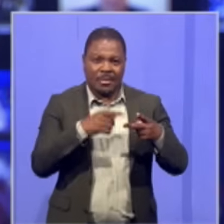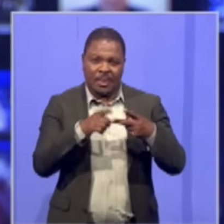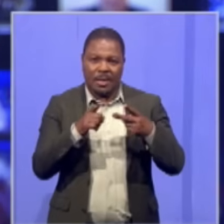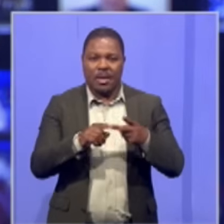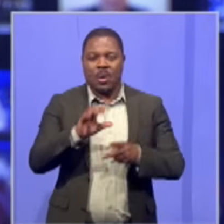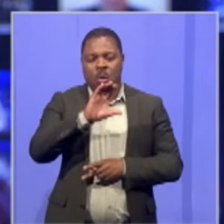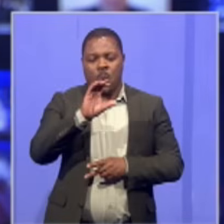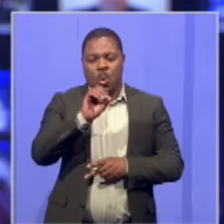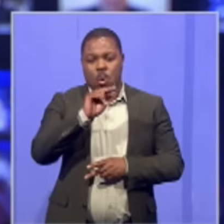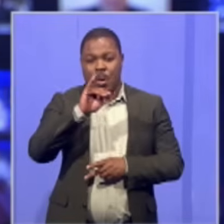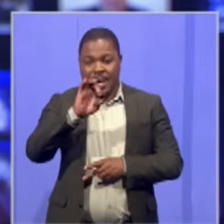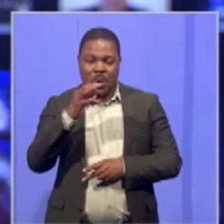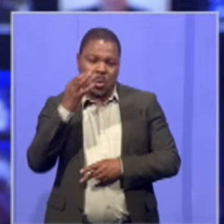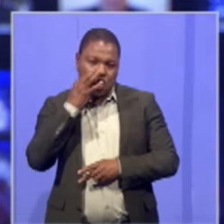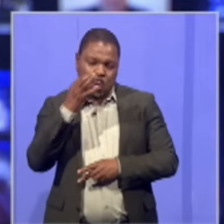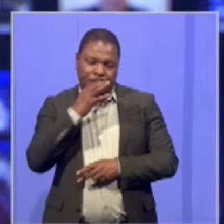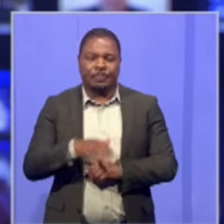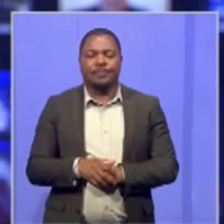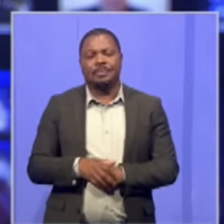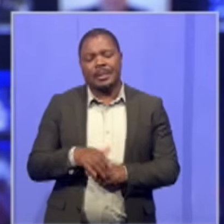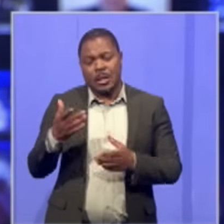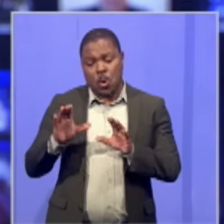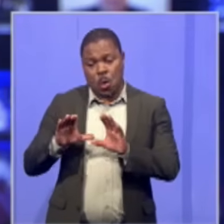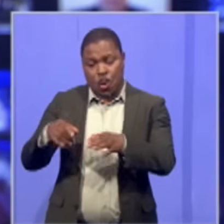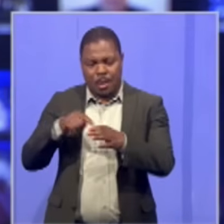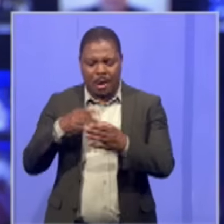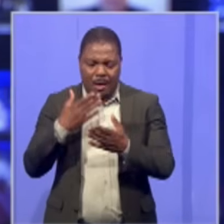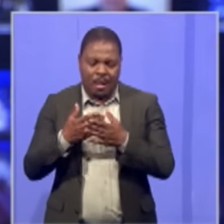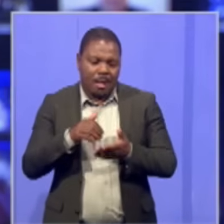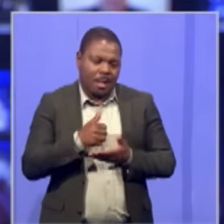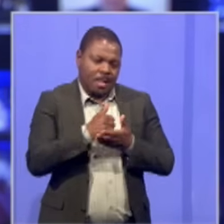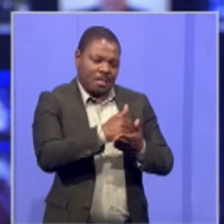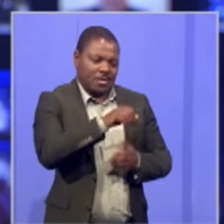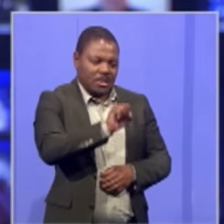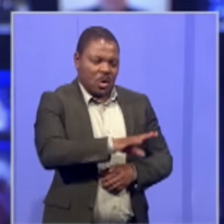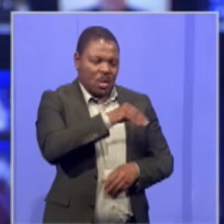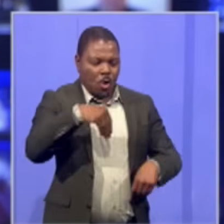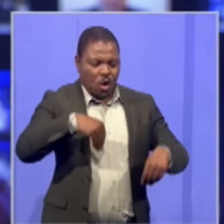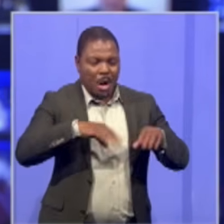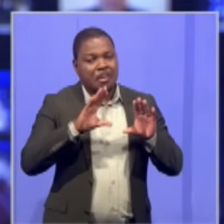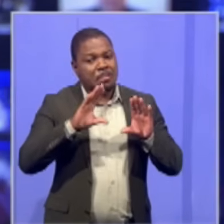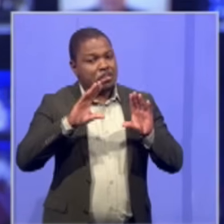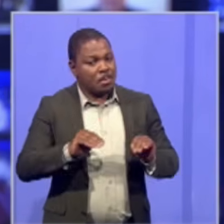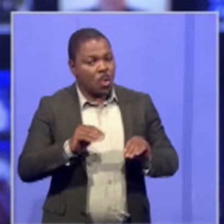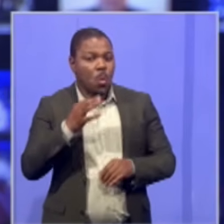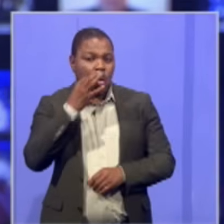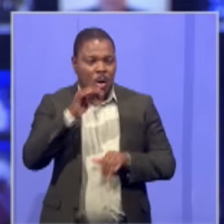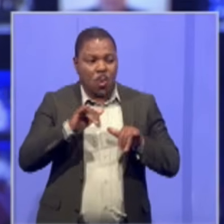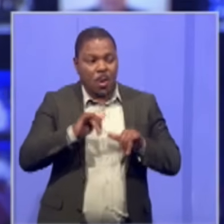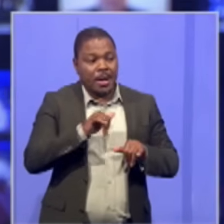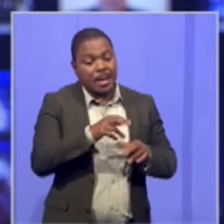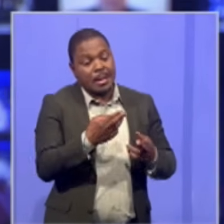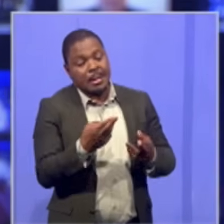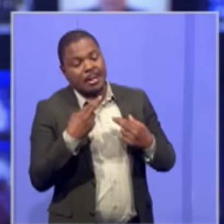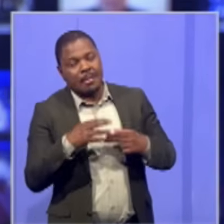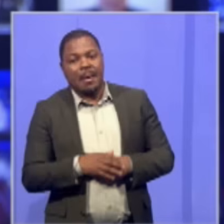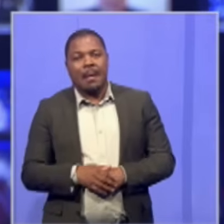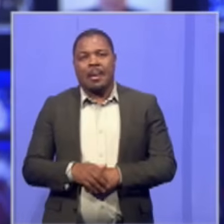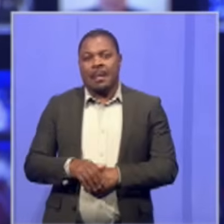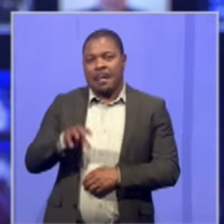kgasong o re ke nana komiti ena e tla tlisa tharollo le ho fokotsa bobodu naheng ena ya borona, o re re emetse karabo.